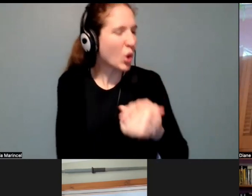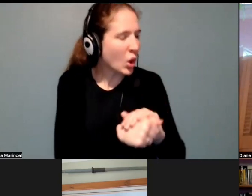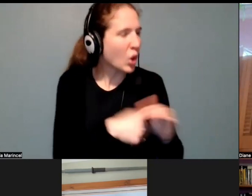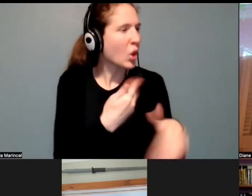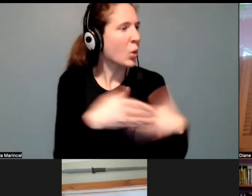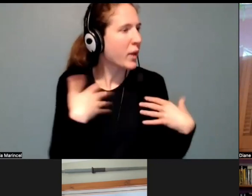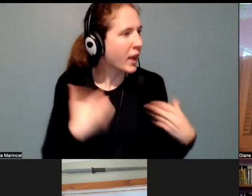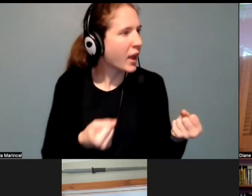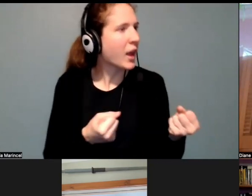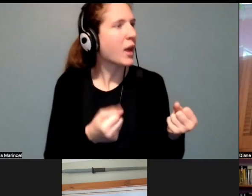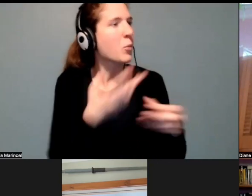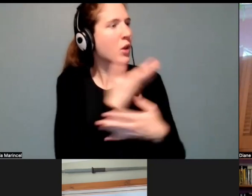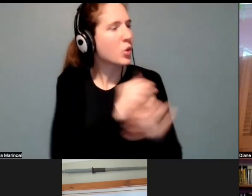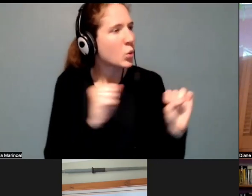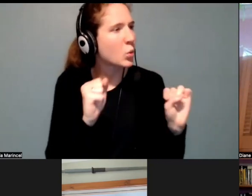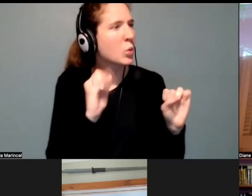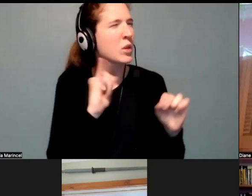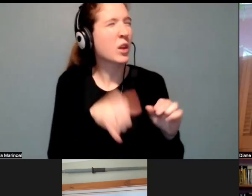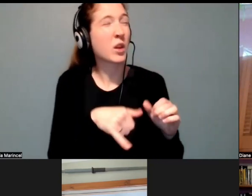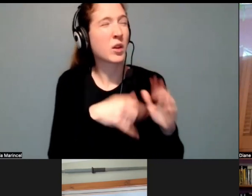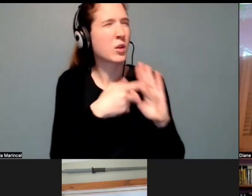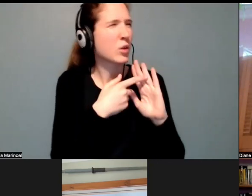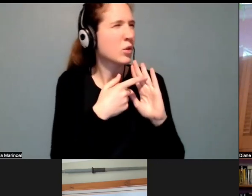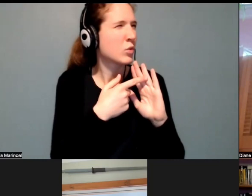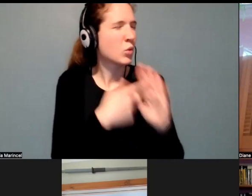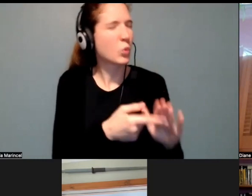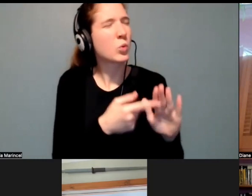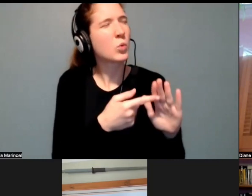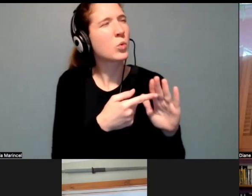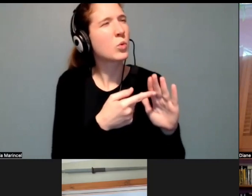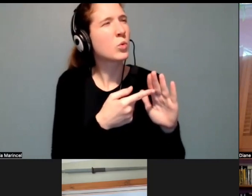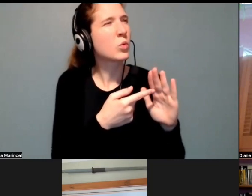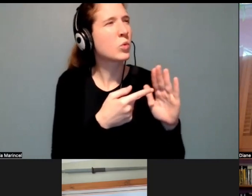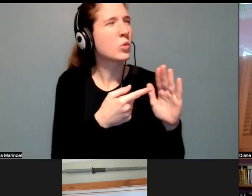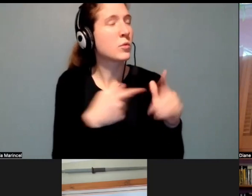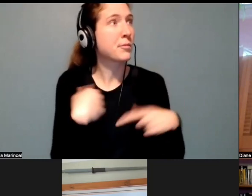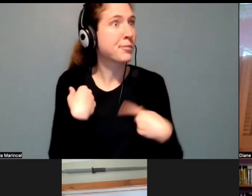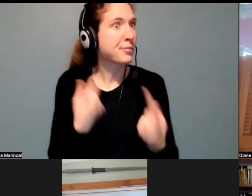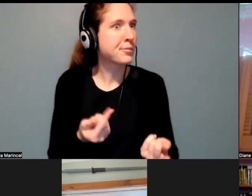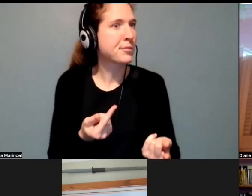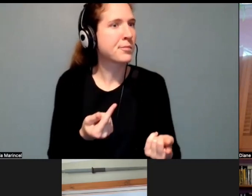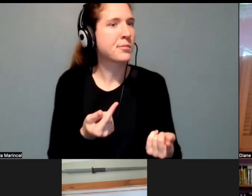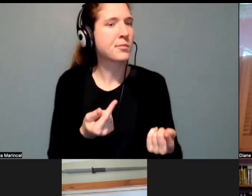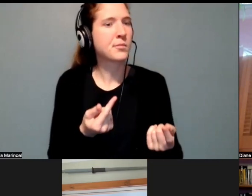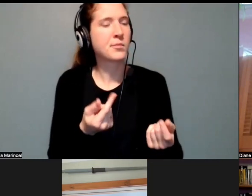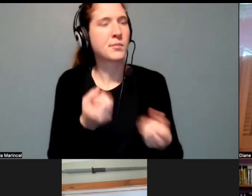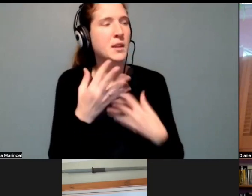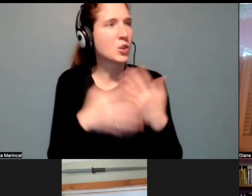it. It's a chronicle of Cy and my 3 years immersed in the world of turtles.